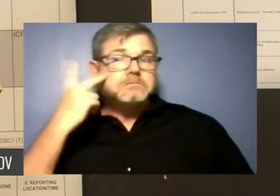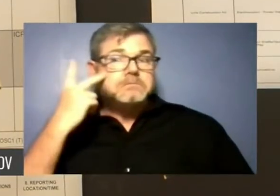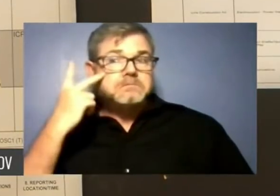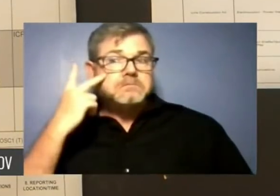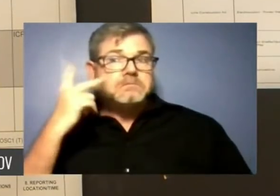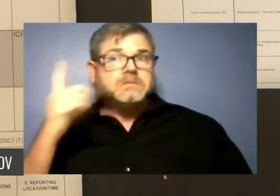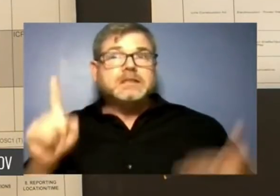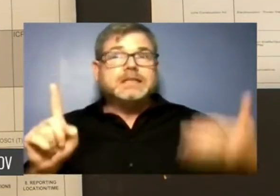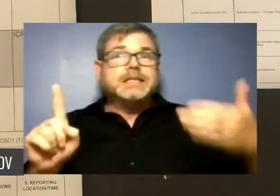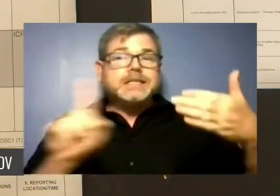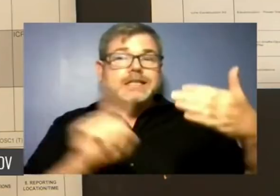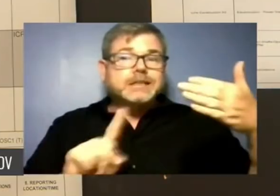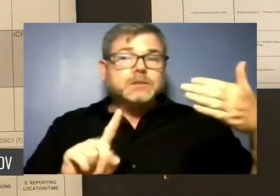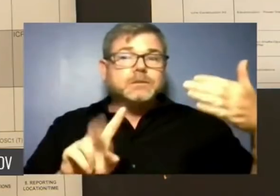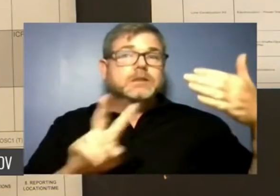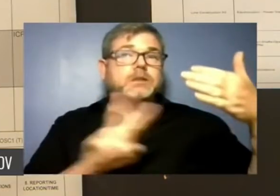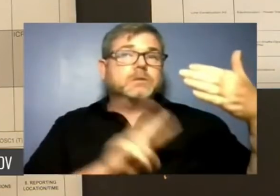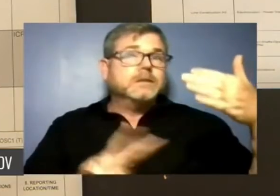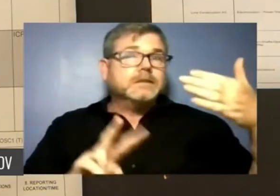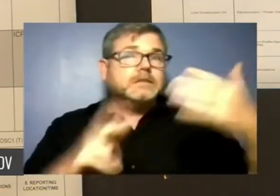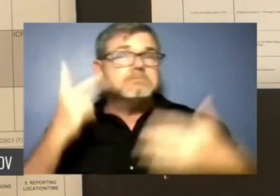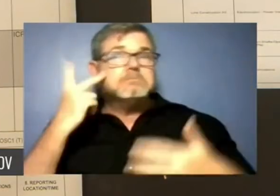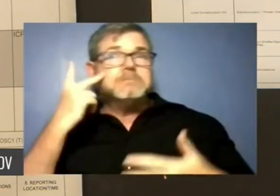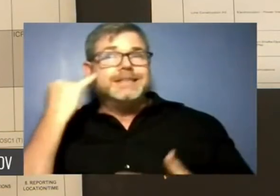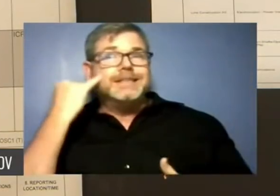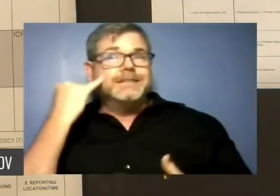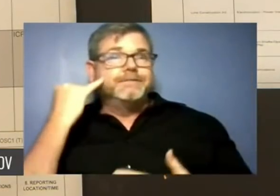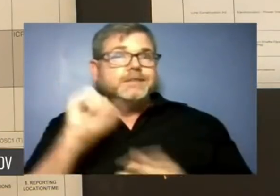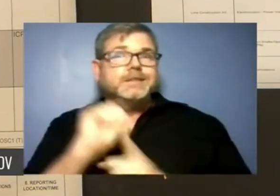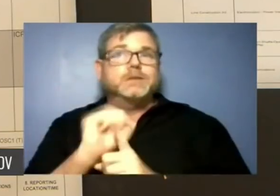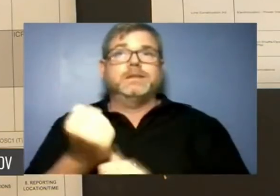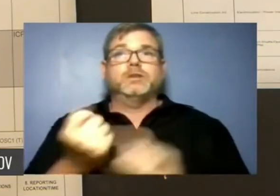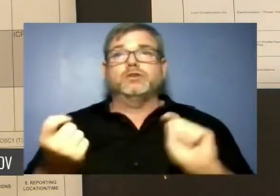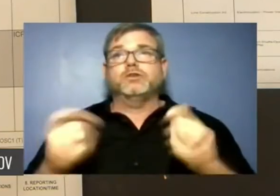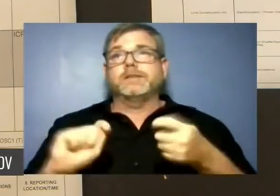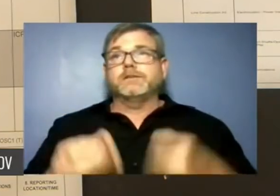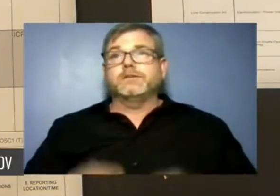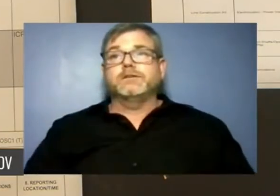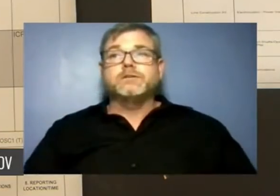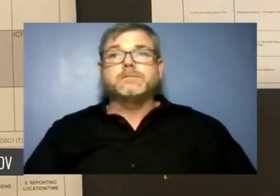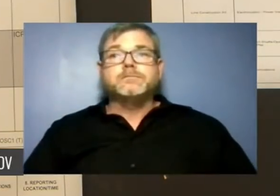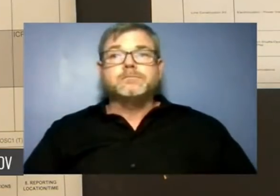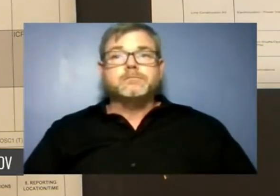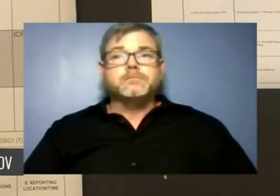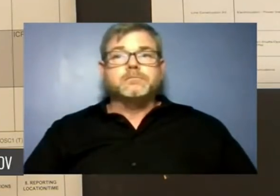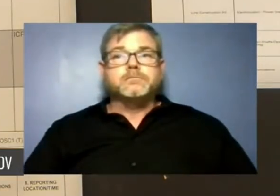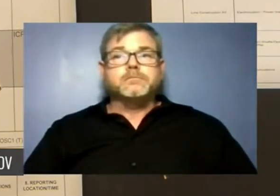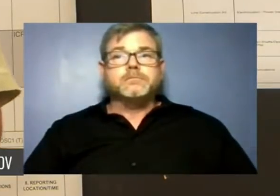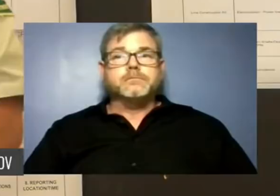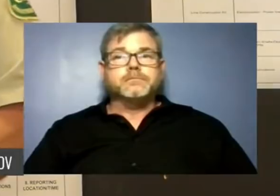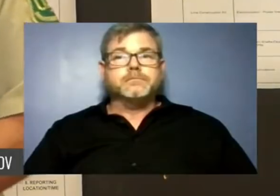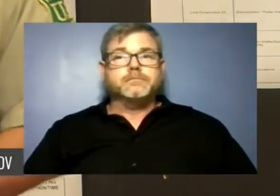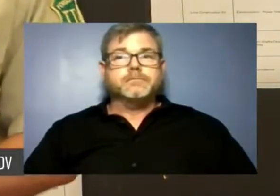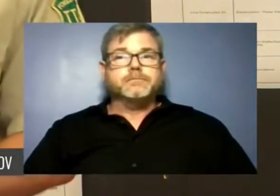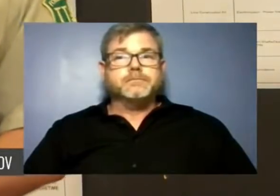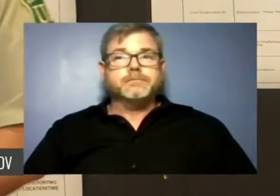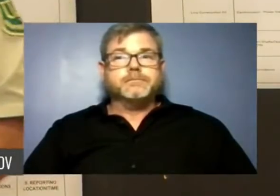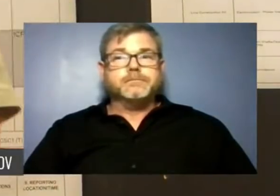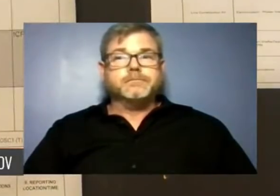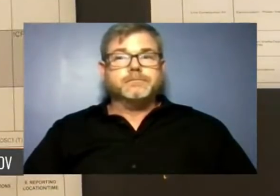Another thing I wanted to respond to, last community meeting, there were a couple of comments about a couple of our folks here wearing masks and